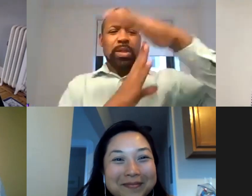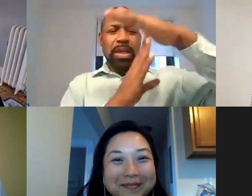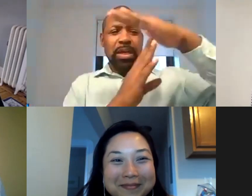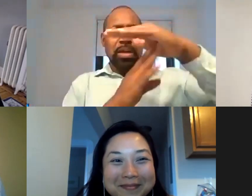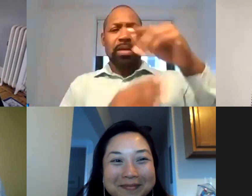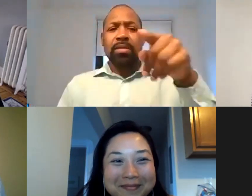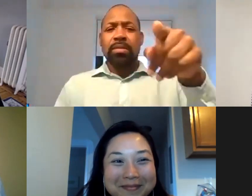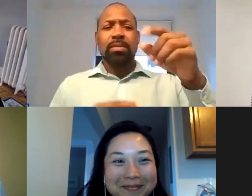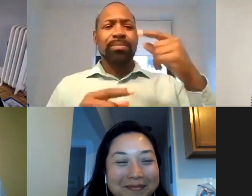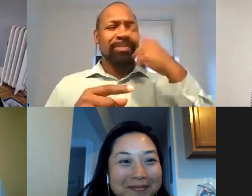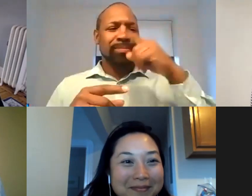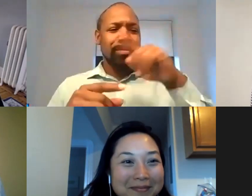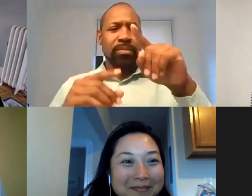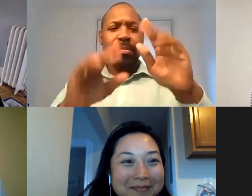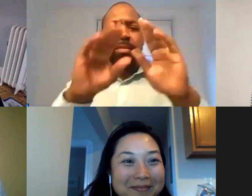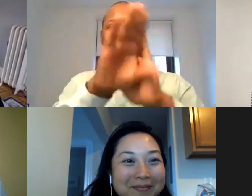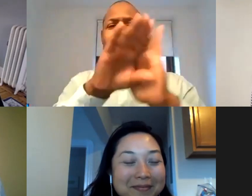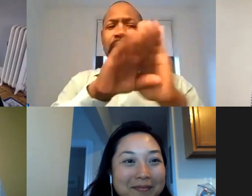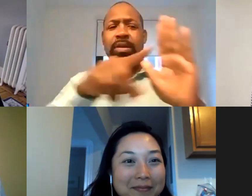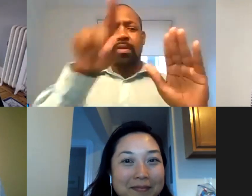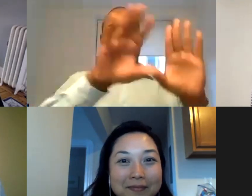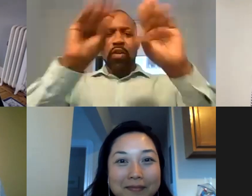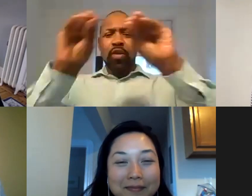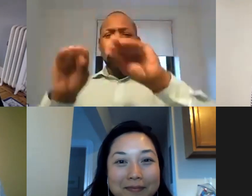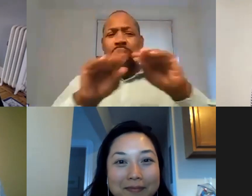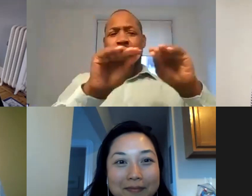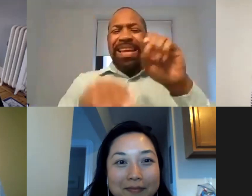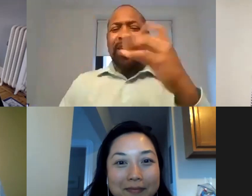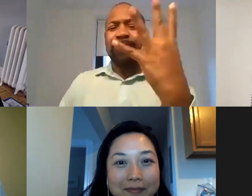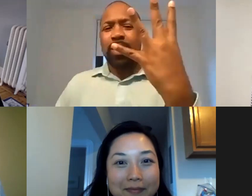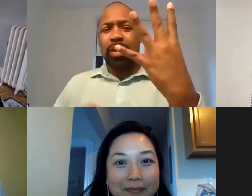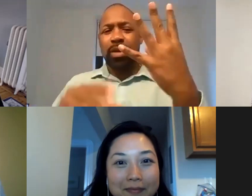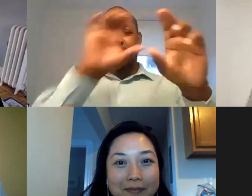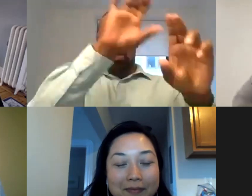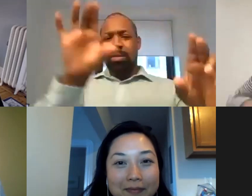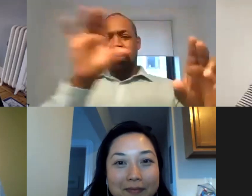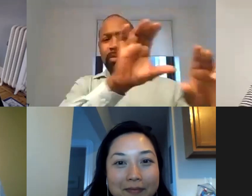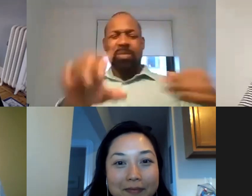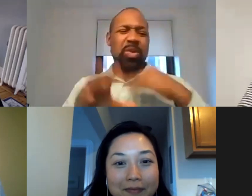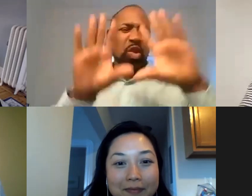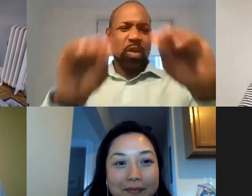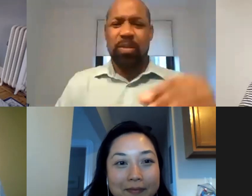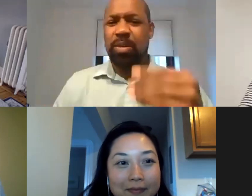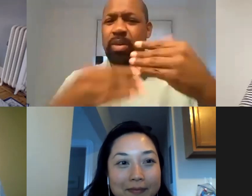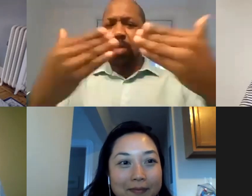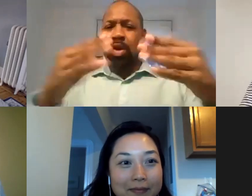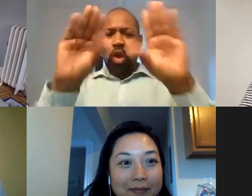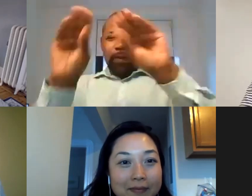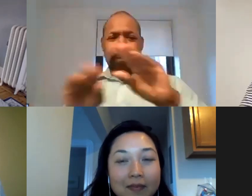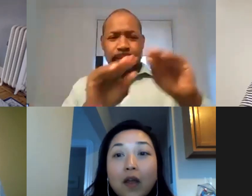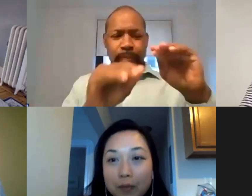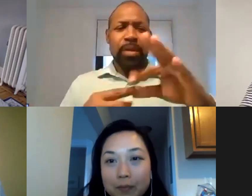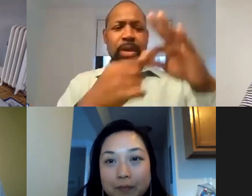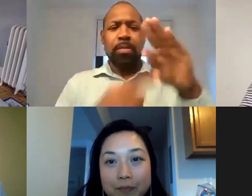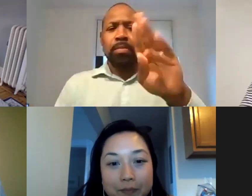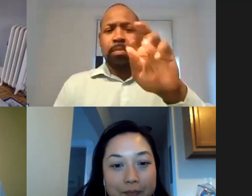And this is Ernest. Just a very quick timeout. If possible, if folks wouldn't mind just turning off their cameras so